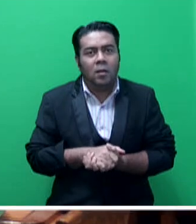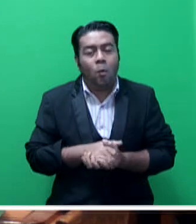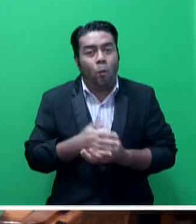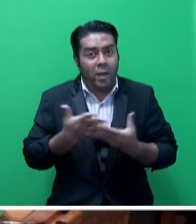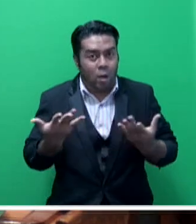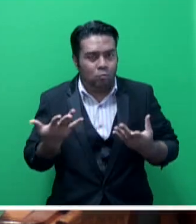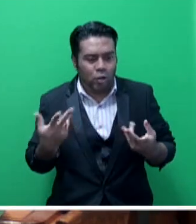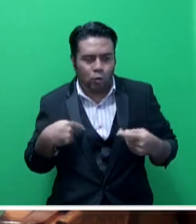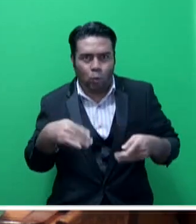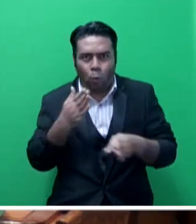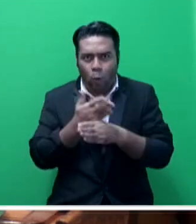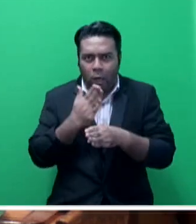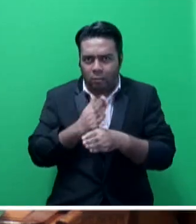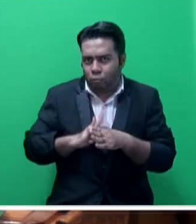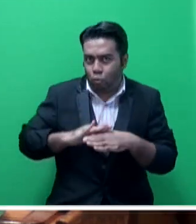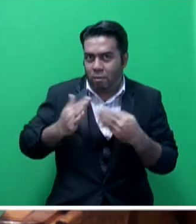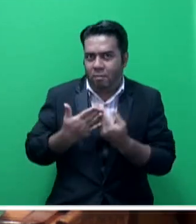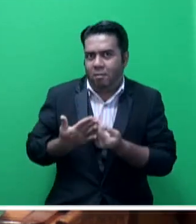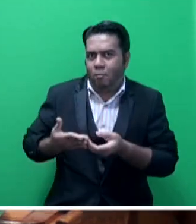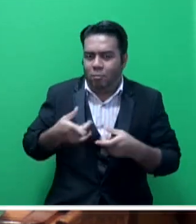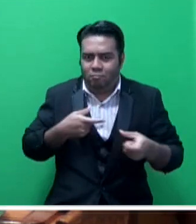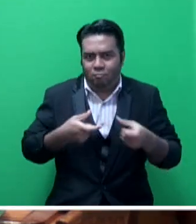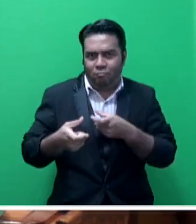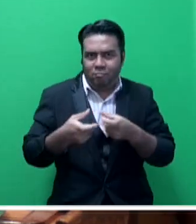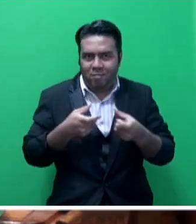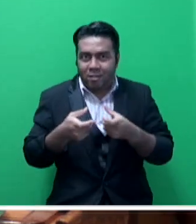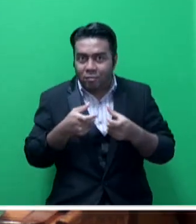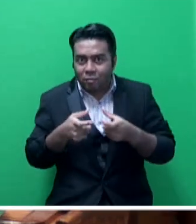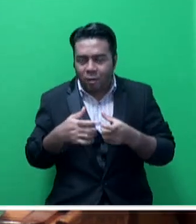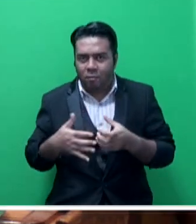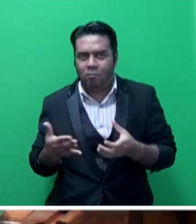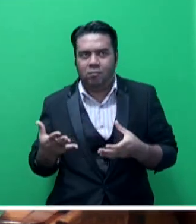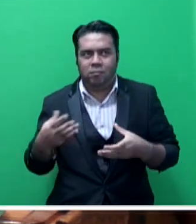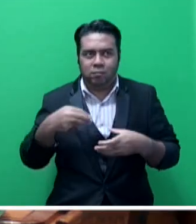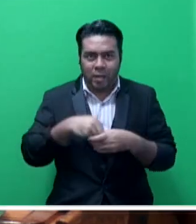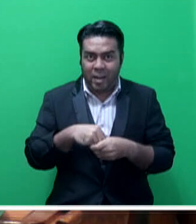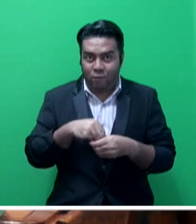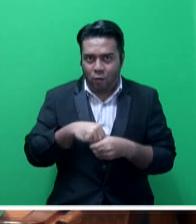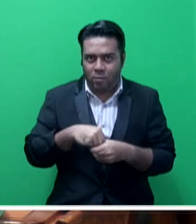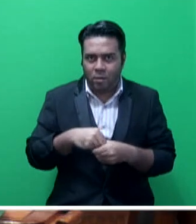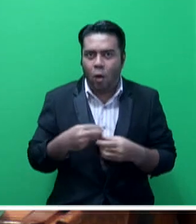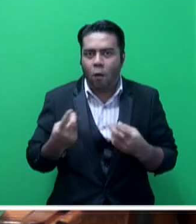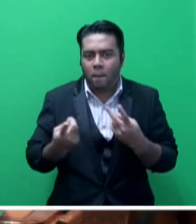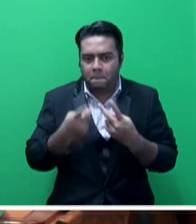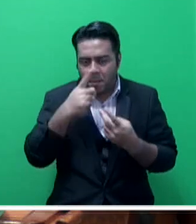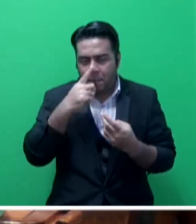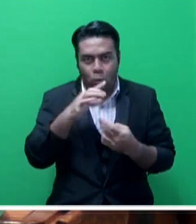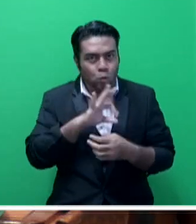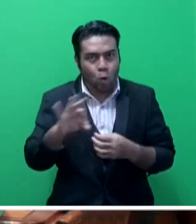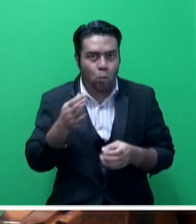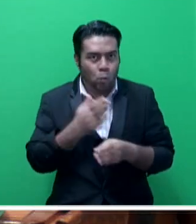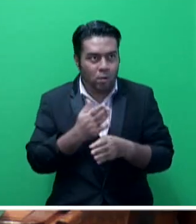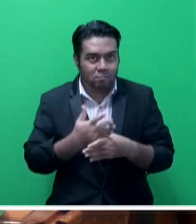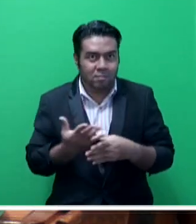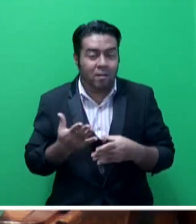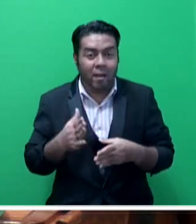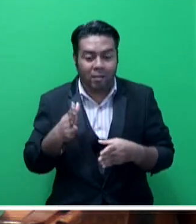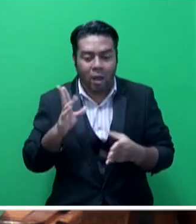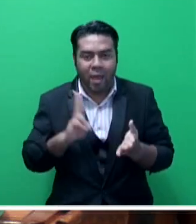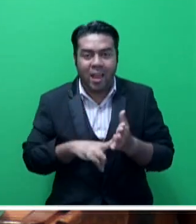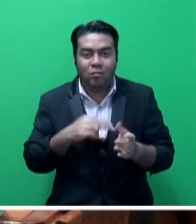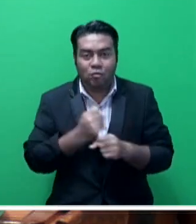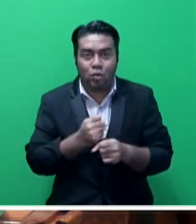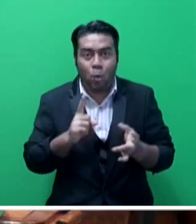coordination, particularly in terms of the involvement of non-government organizations. We appreciate,